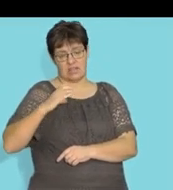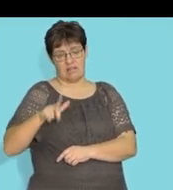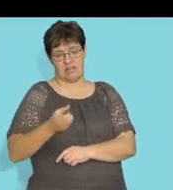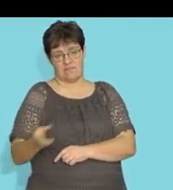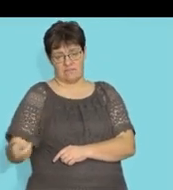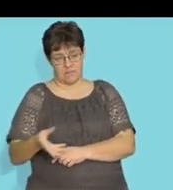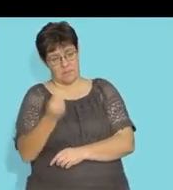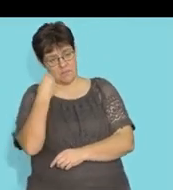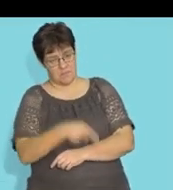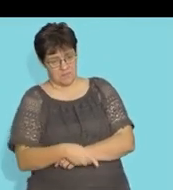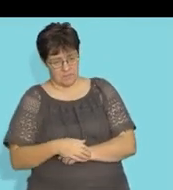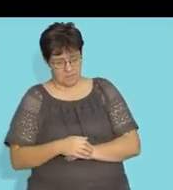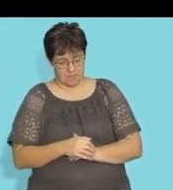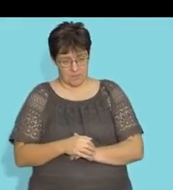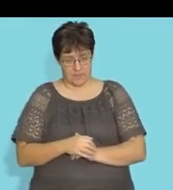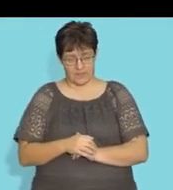ion.